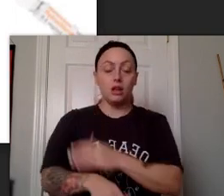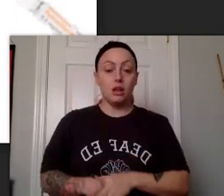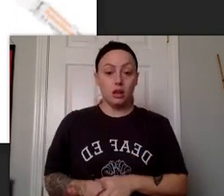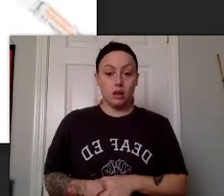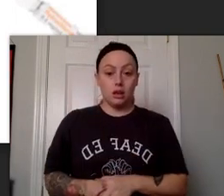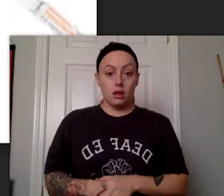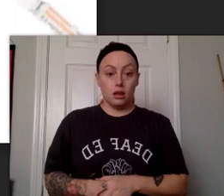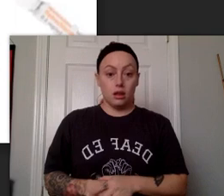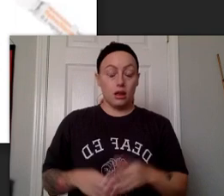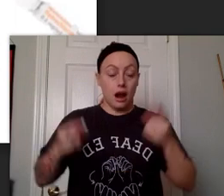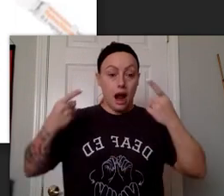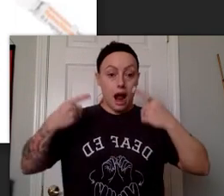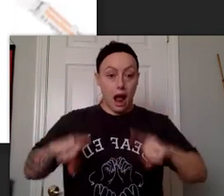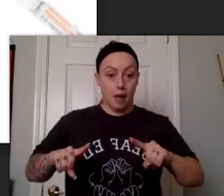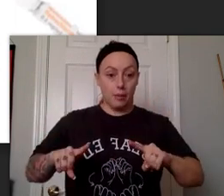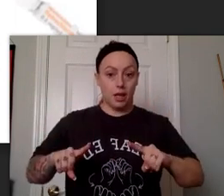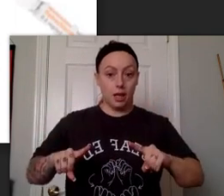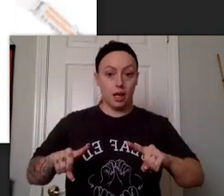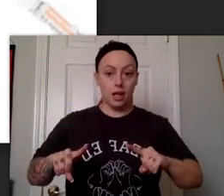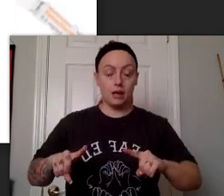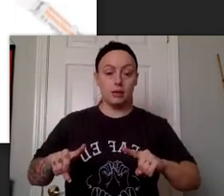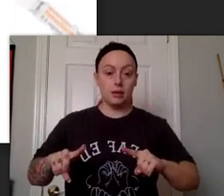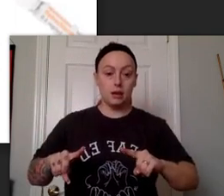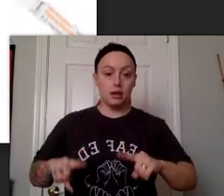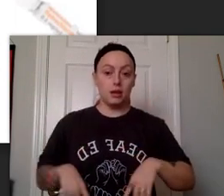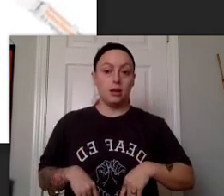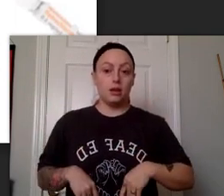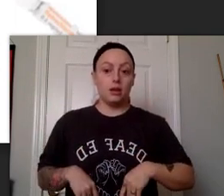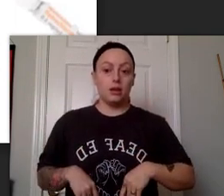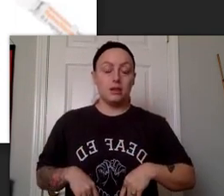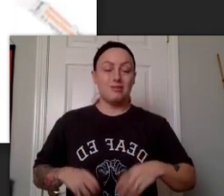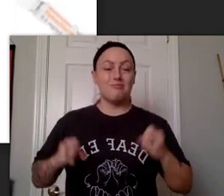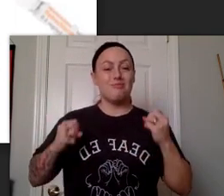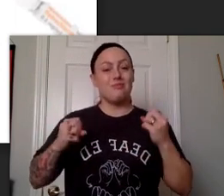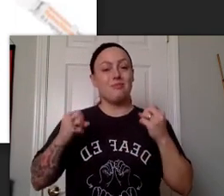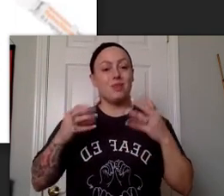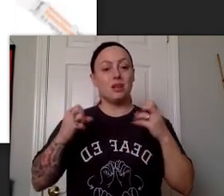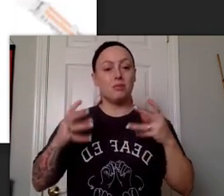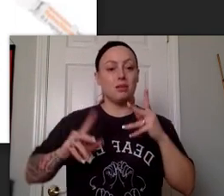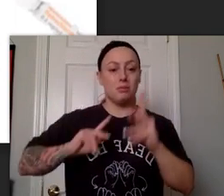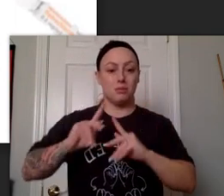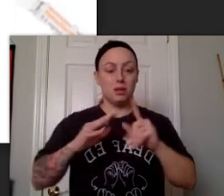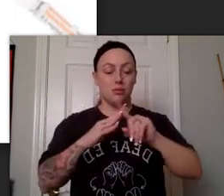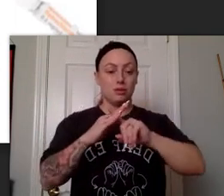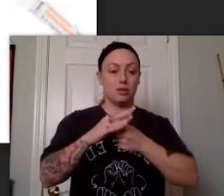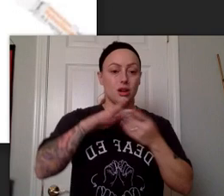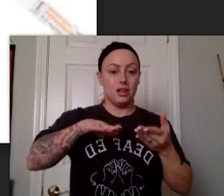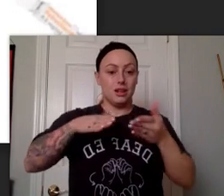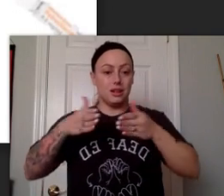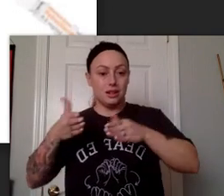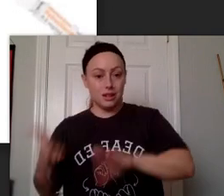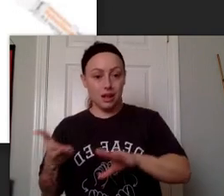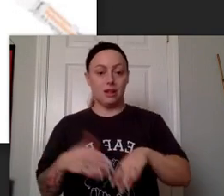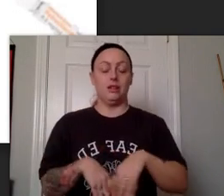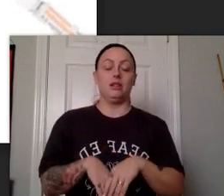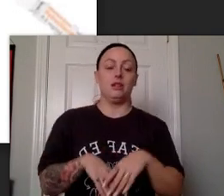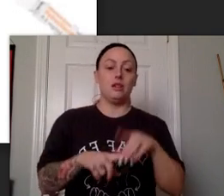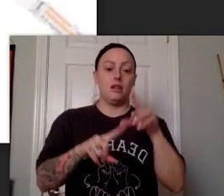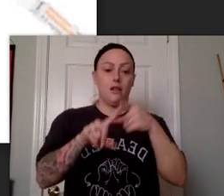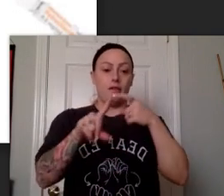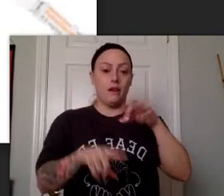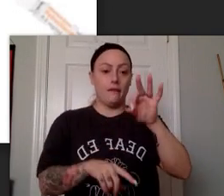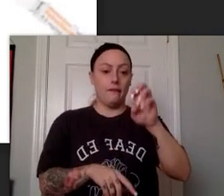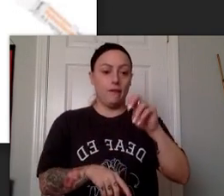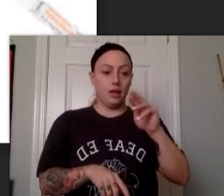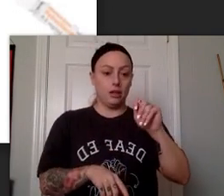because fentanyl is also not just twice, but 50 times as strong as heroin and 100 times as